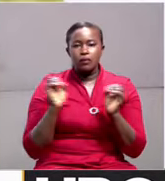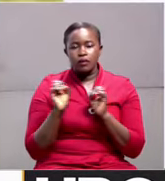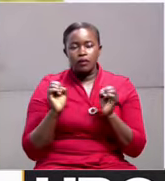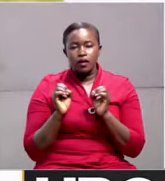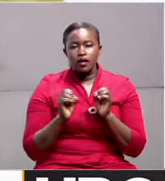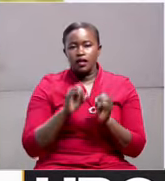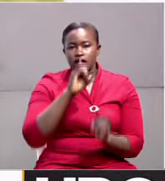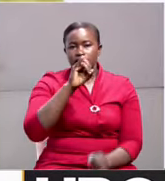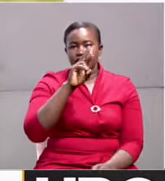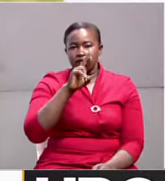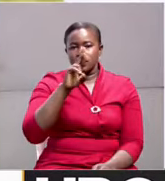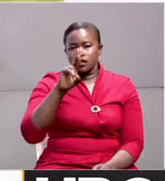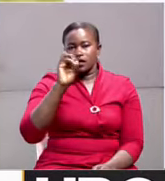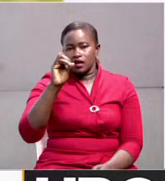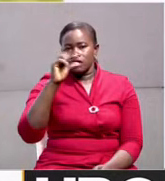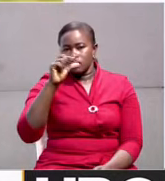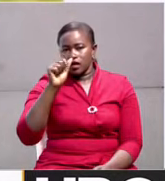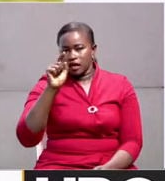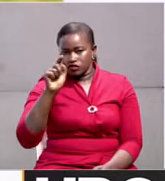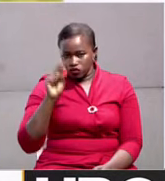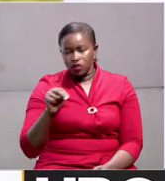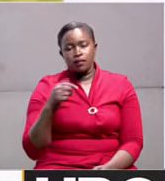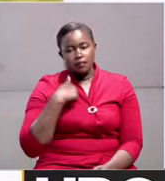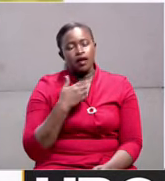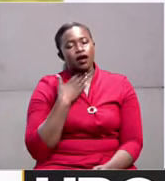I want to introduce irrigation to them.